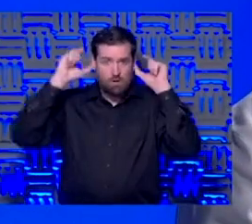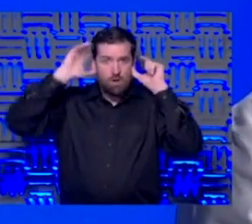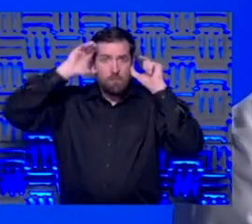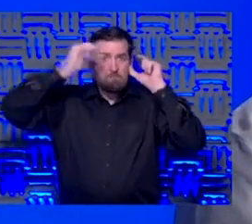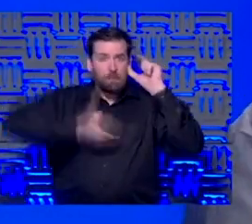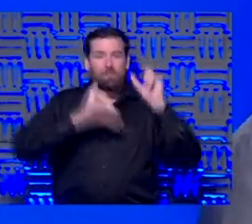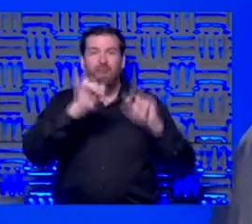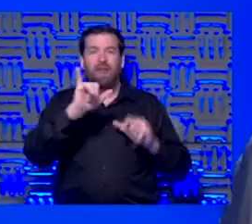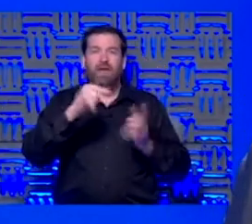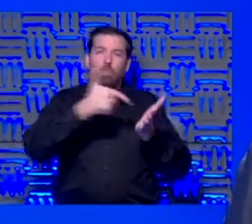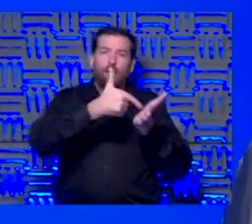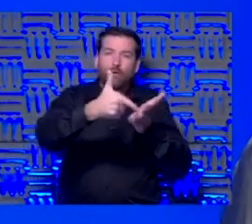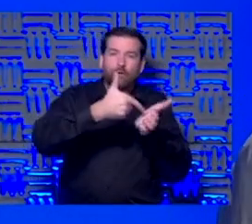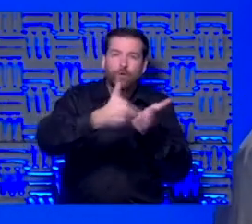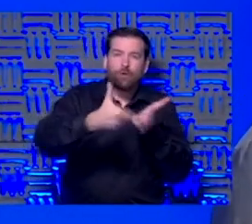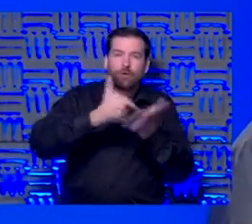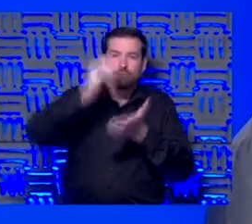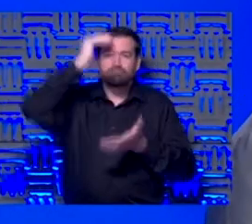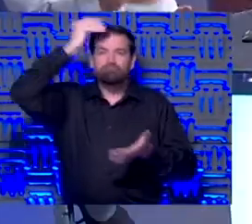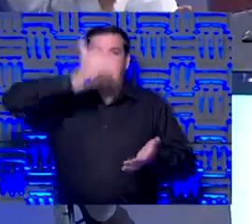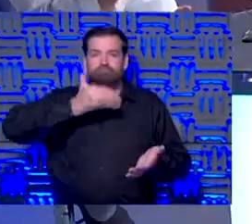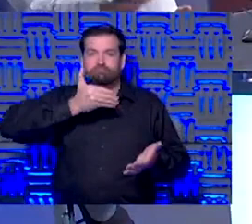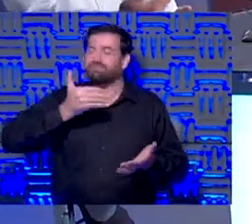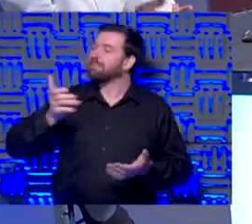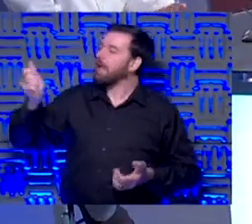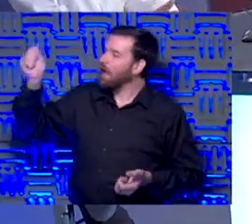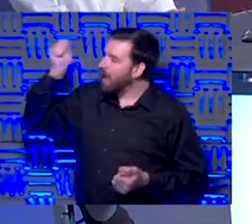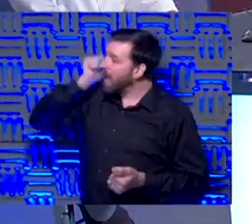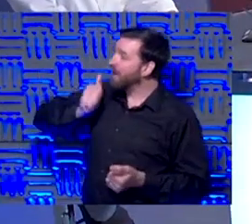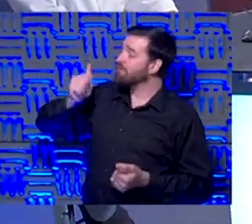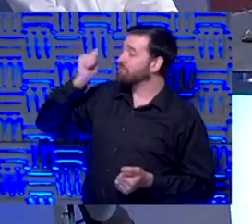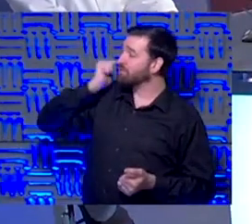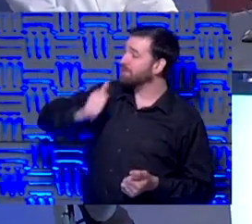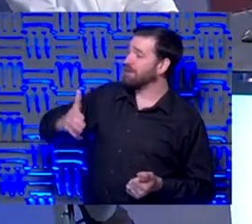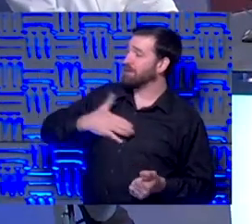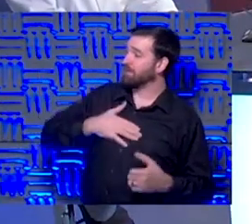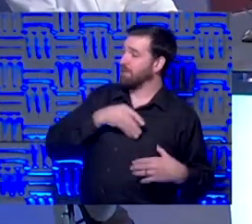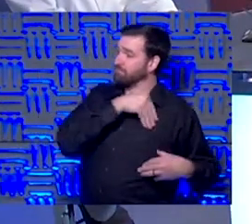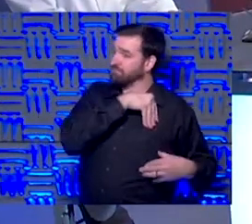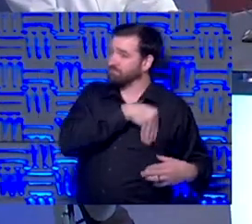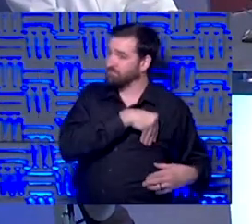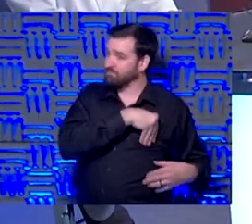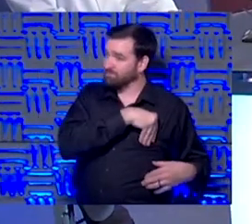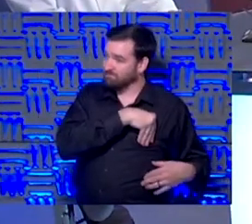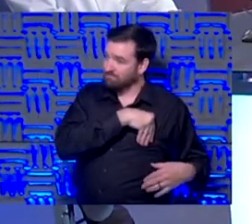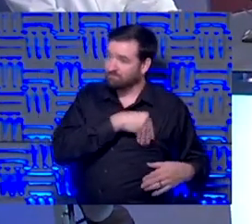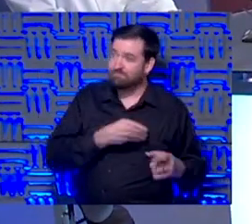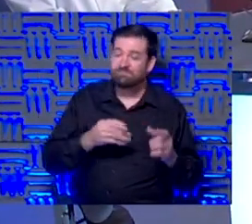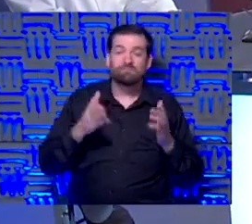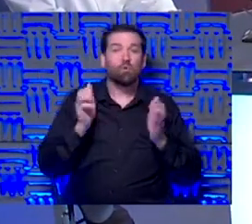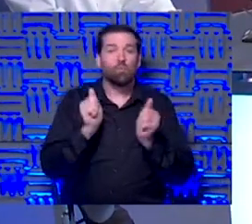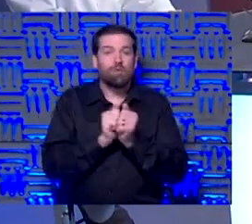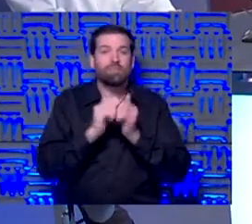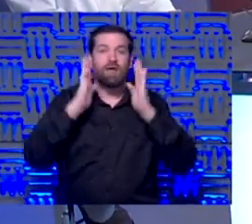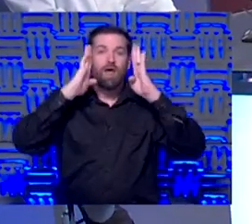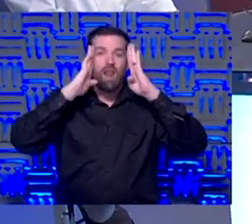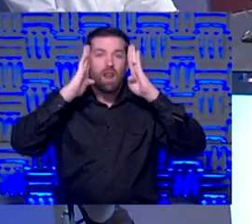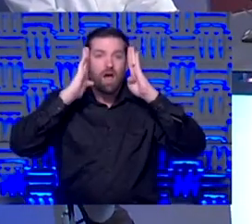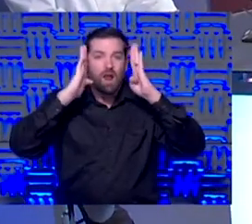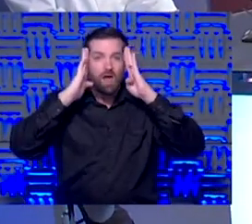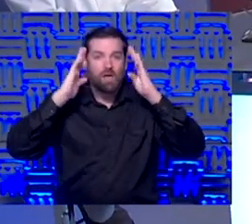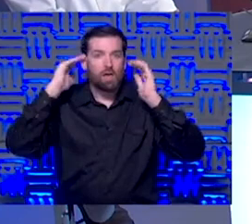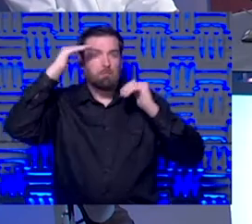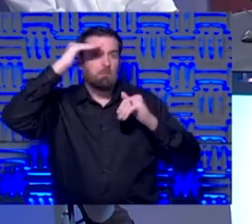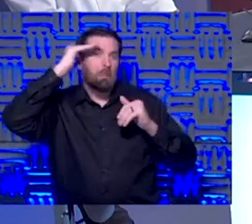a welder's mask. Obviously, they're in my pocket. See, the side panels. Side panels on the side, a little covering